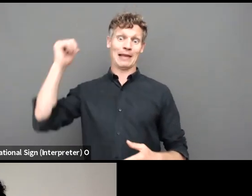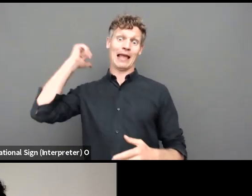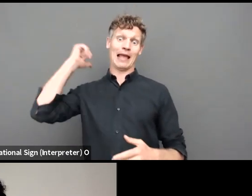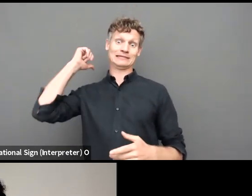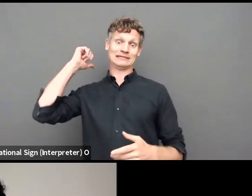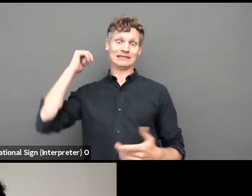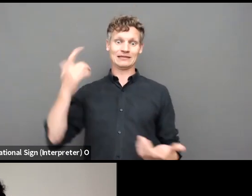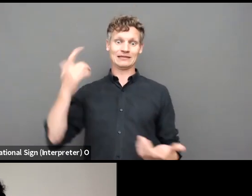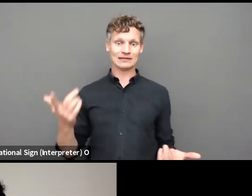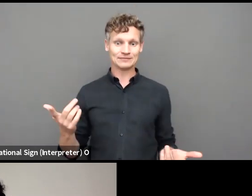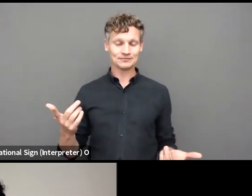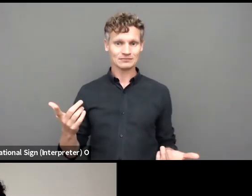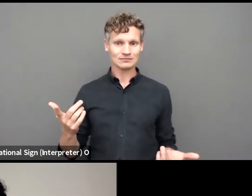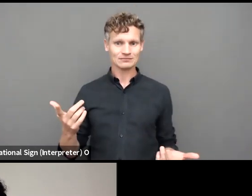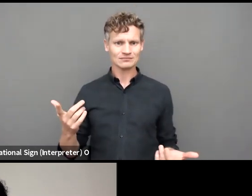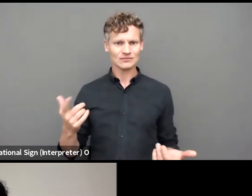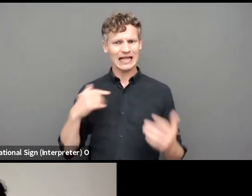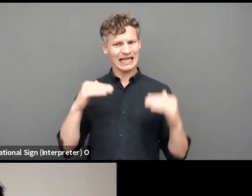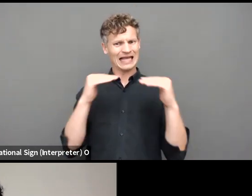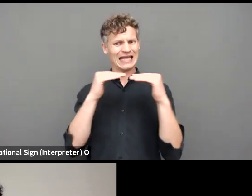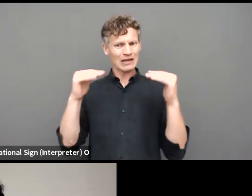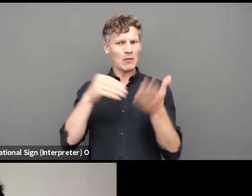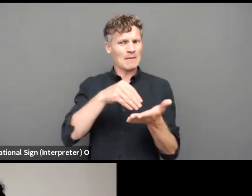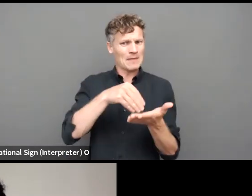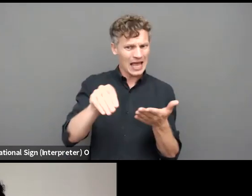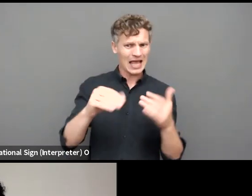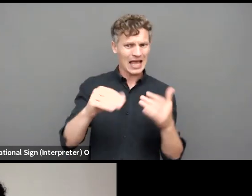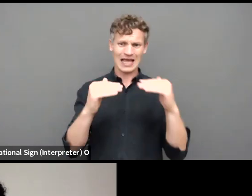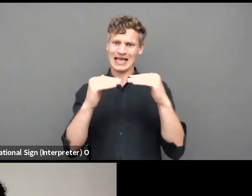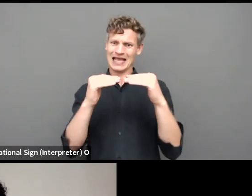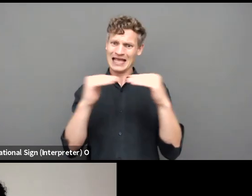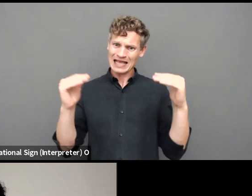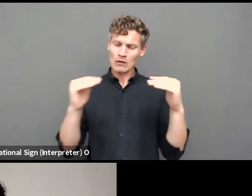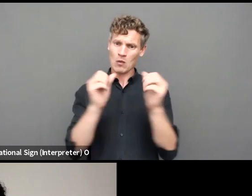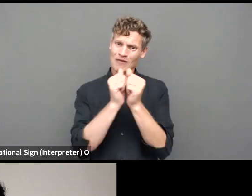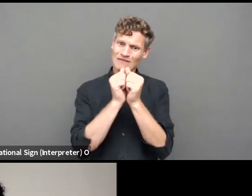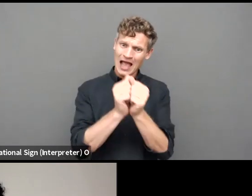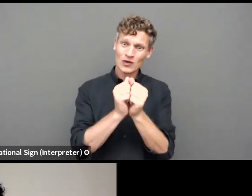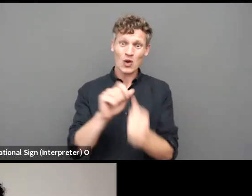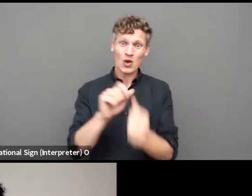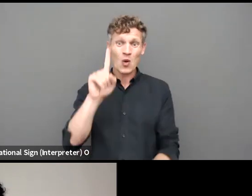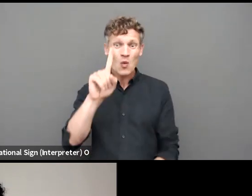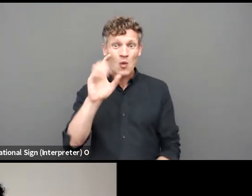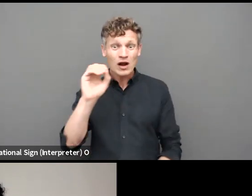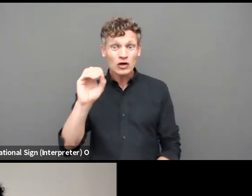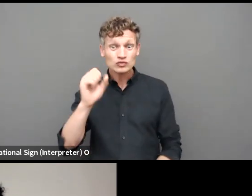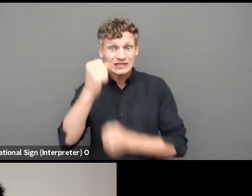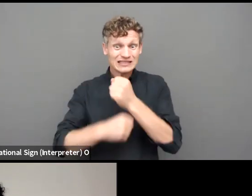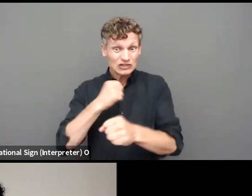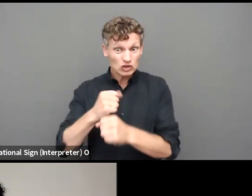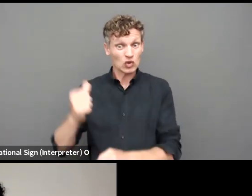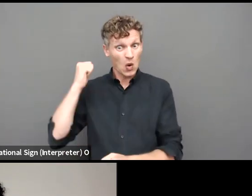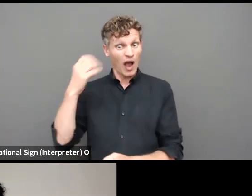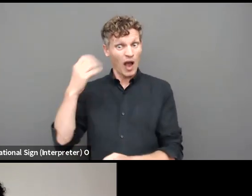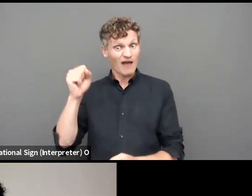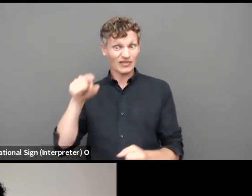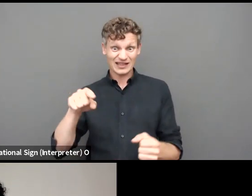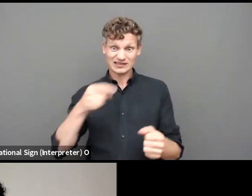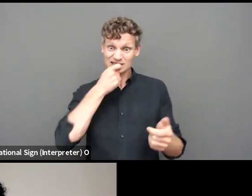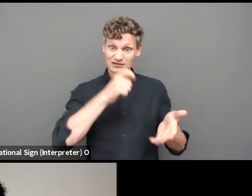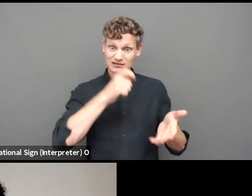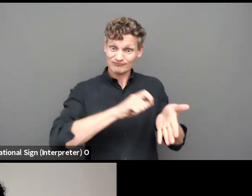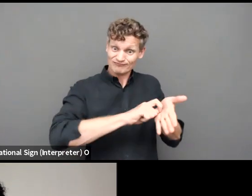equal pay for work of equal value. And here we are 100 years later having this conversation. You know, it needs to make you think, doesn't